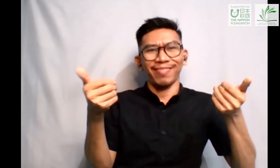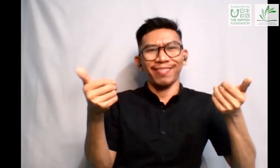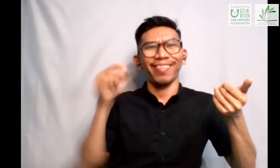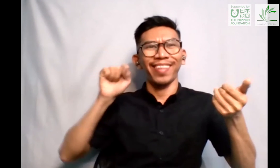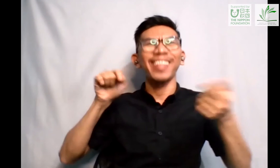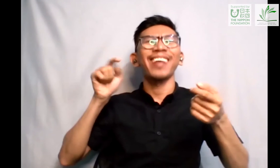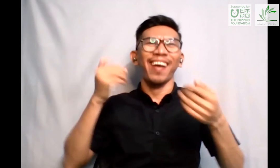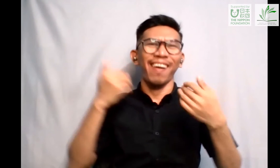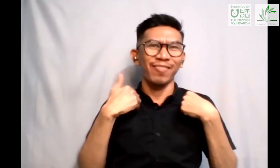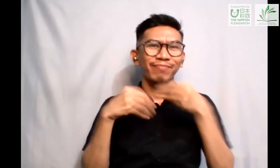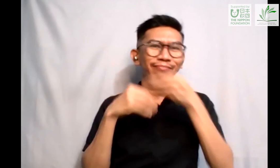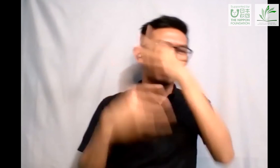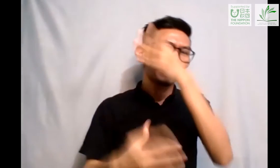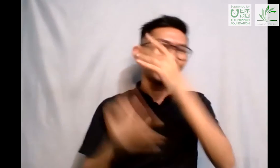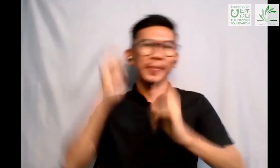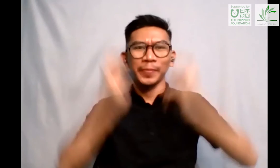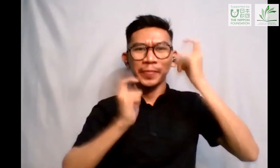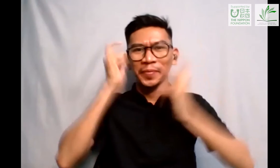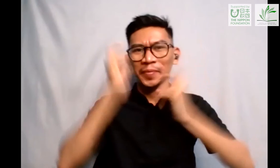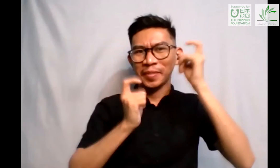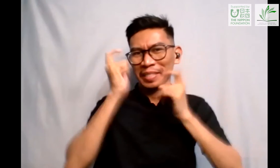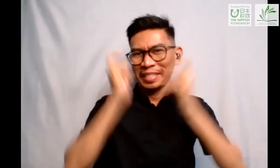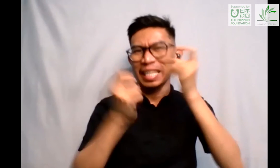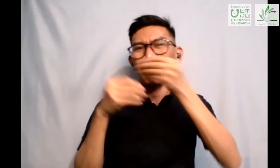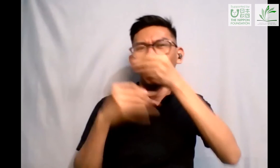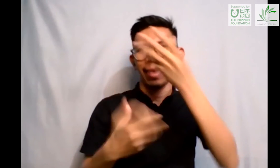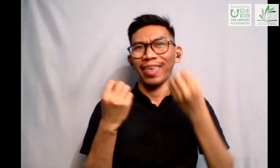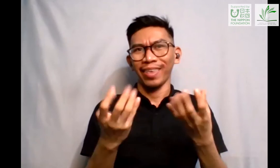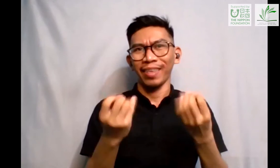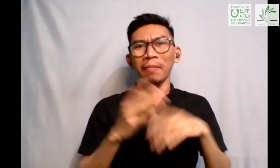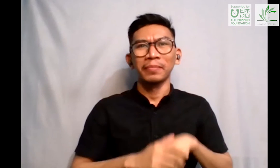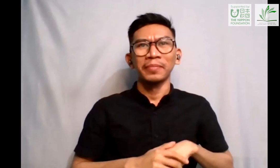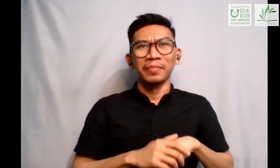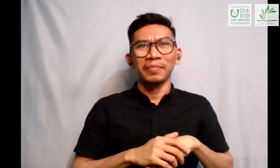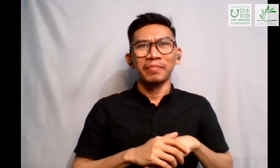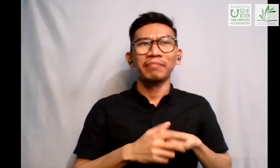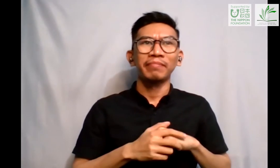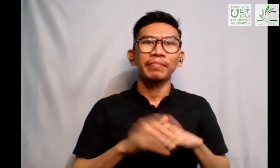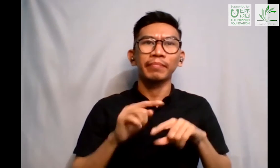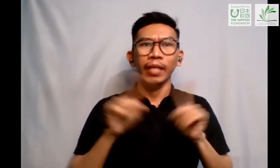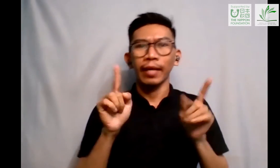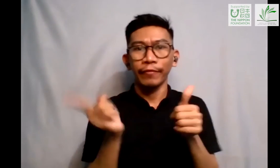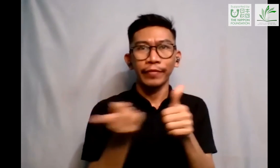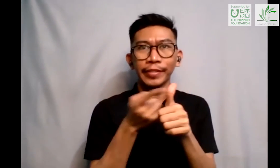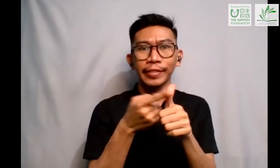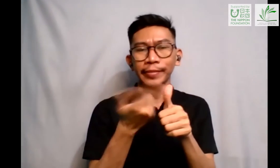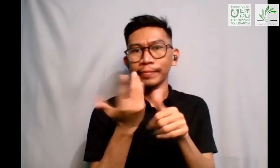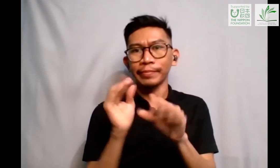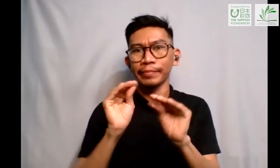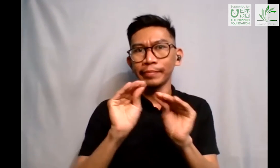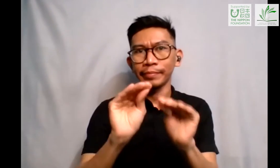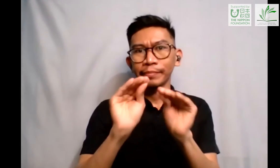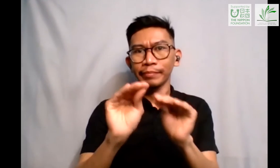lesson. So I think the basic facial expression, teach that first, and then the comparative